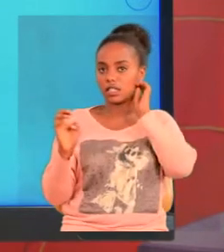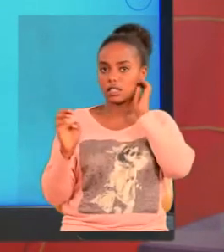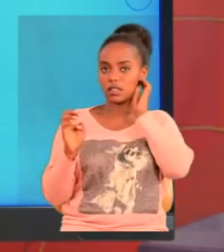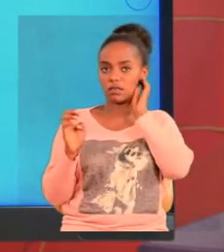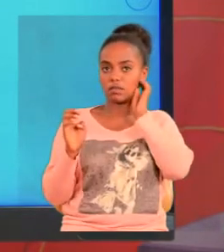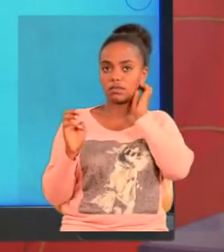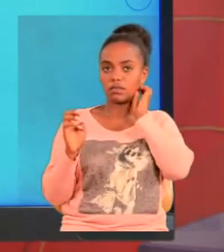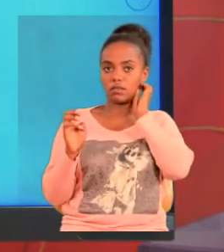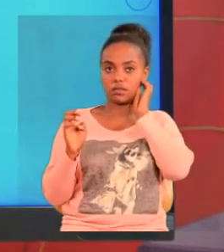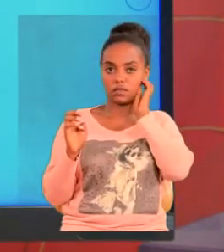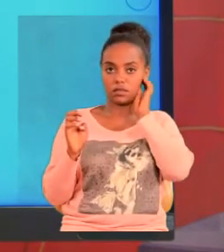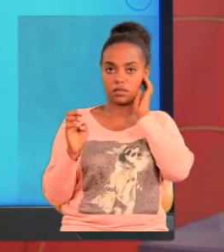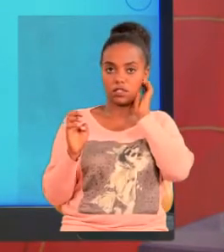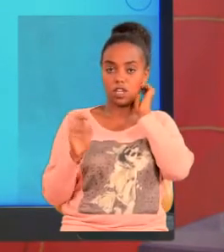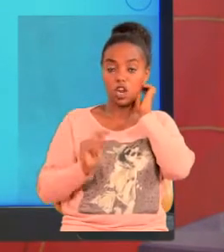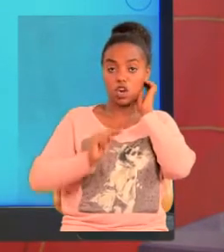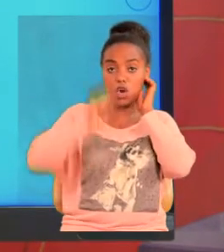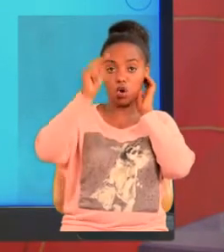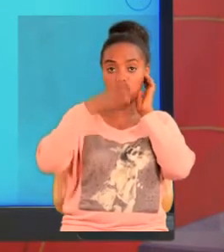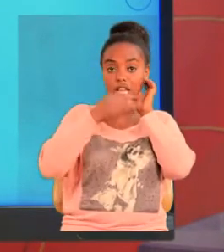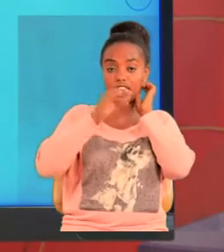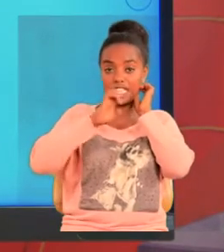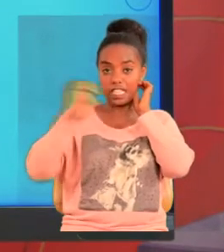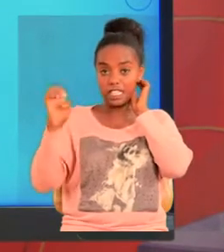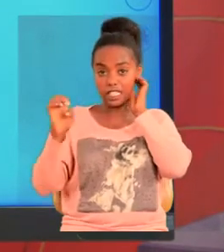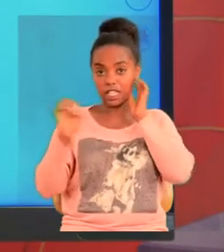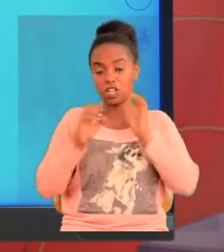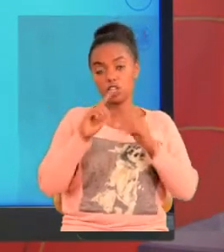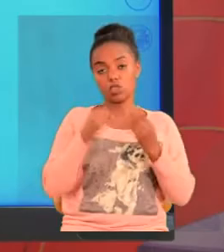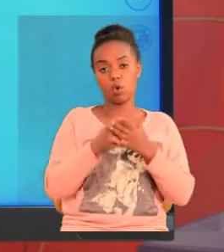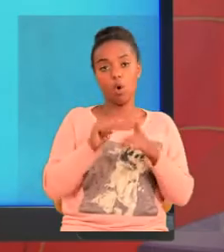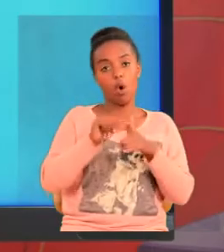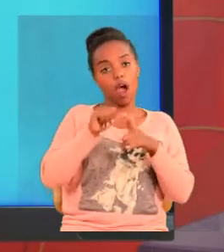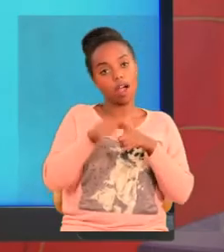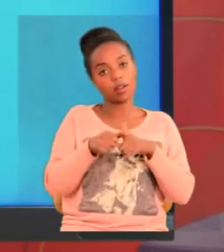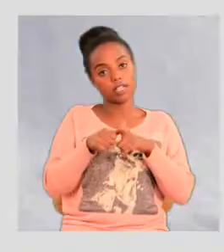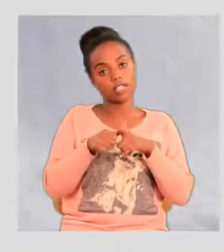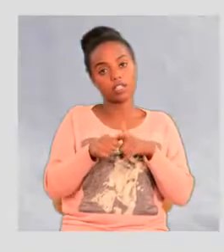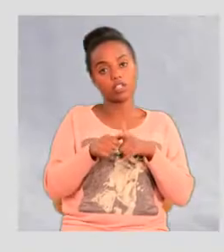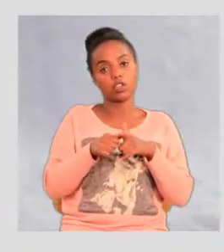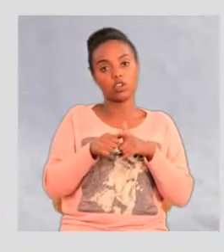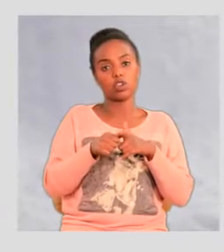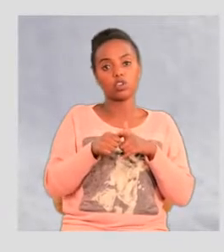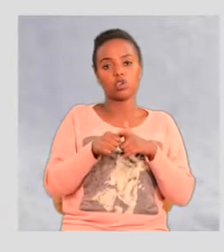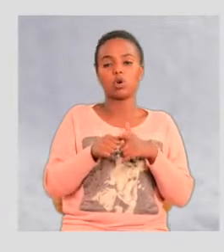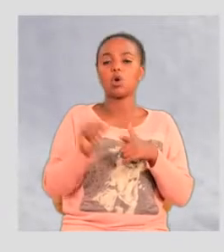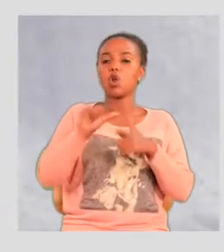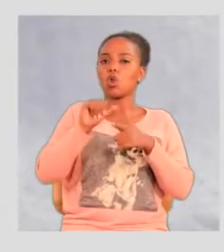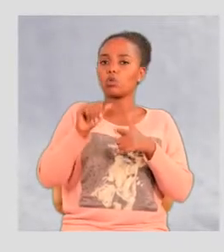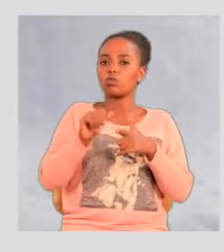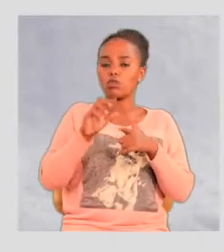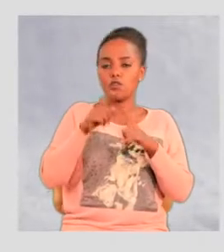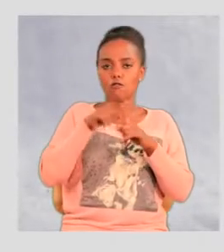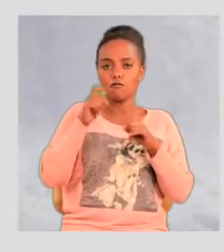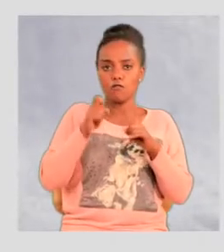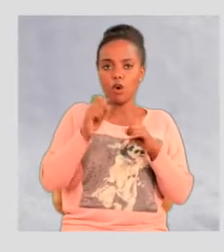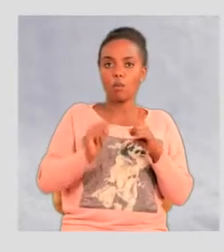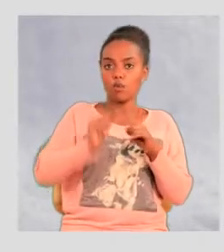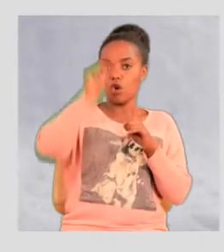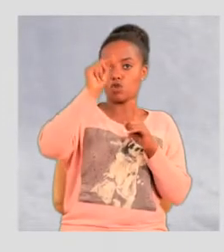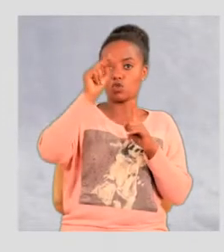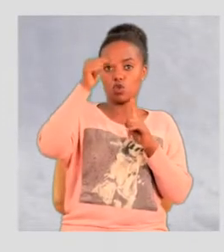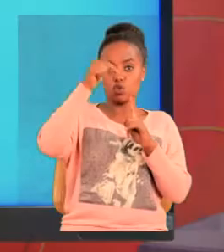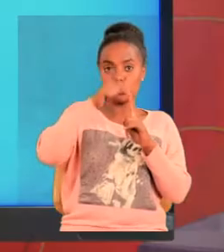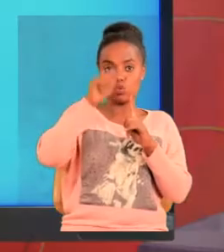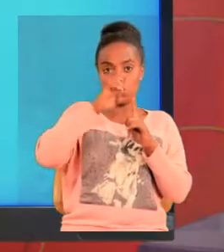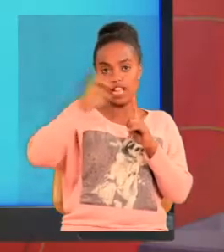this, north of east. So you measure the angle from north to east. From north to east, this angle is this